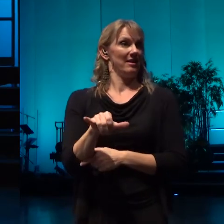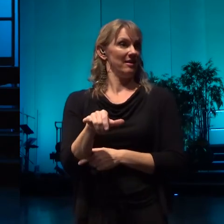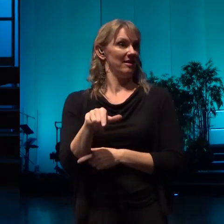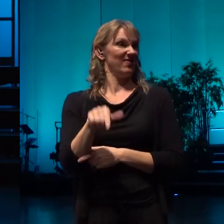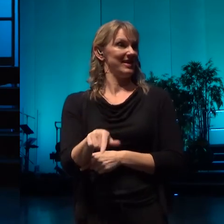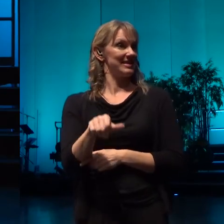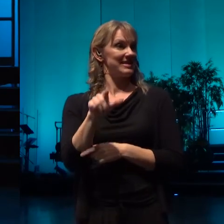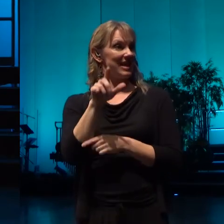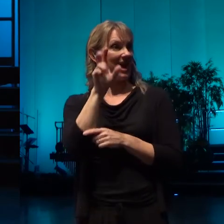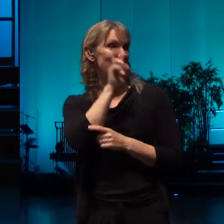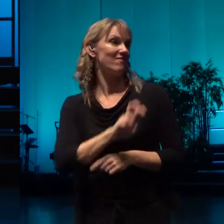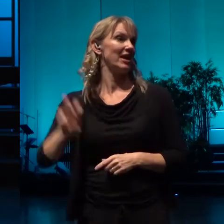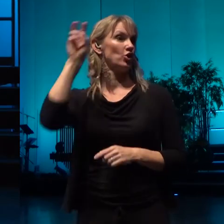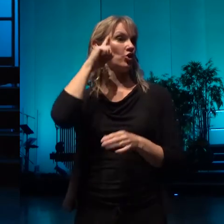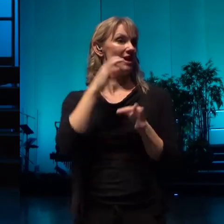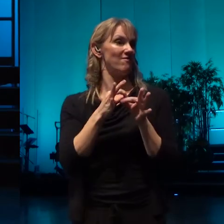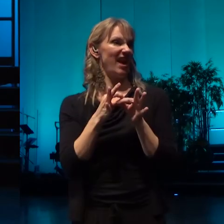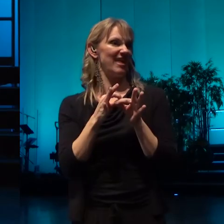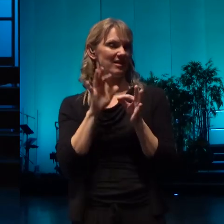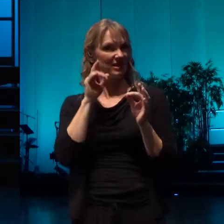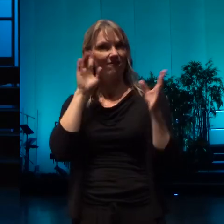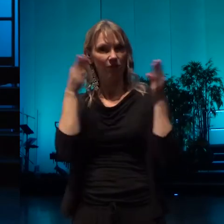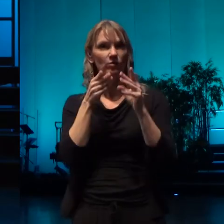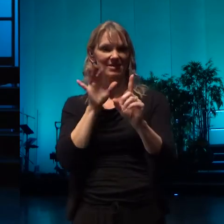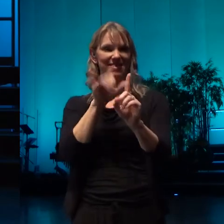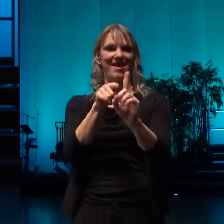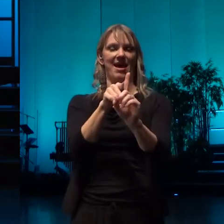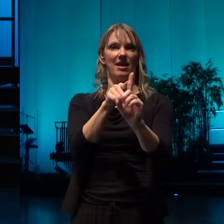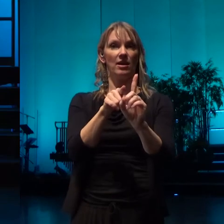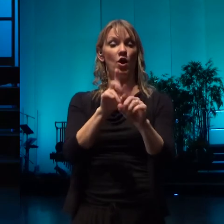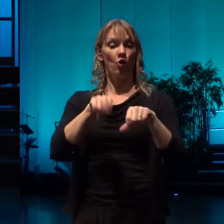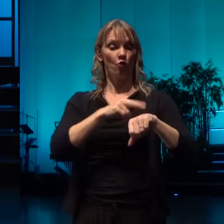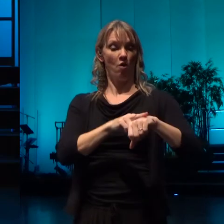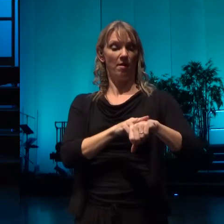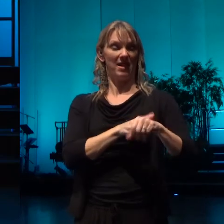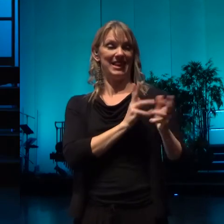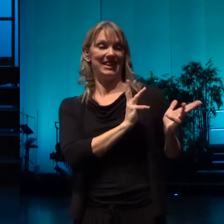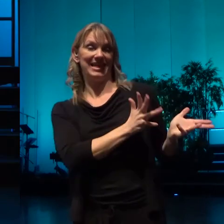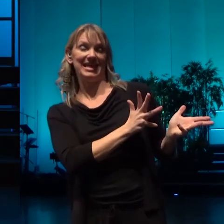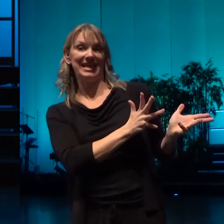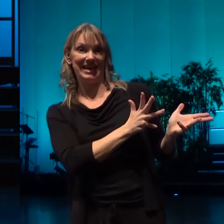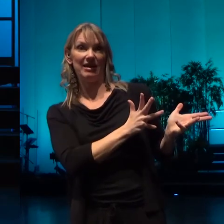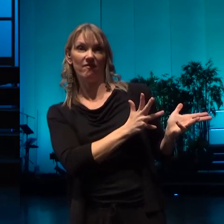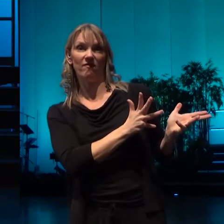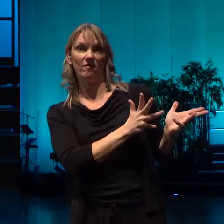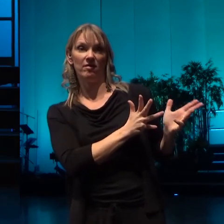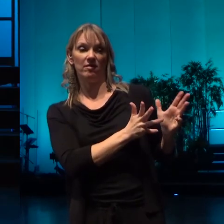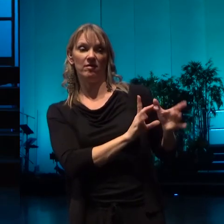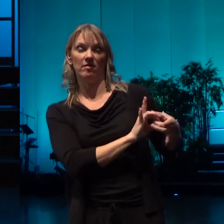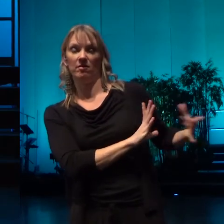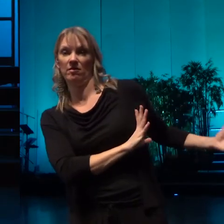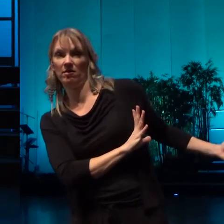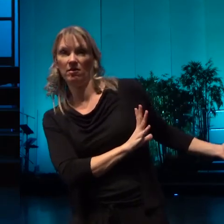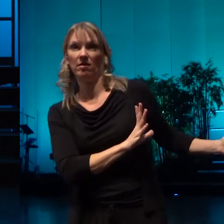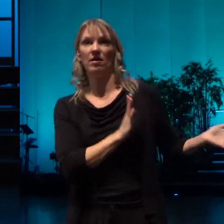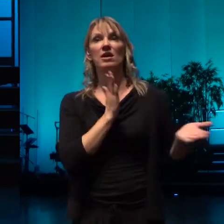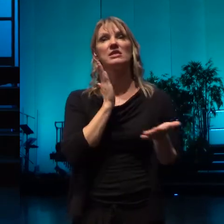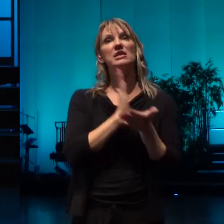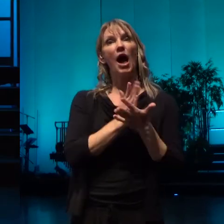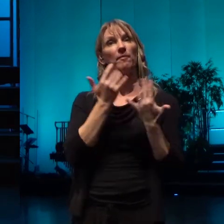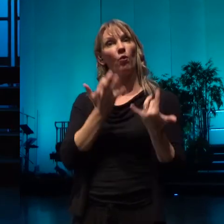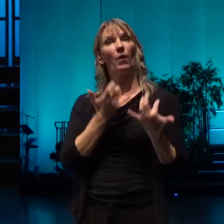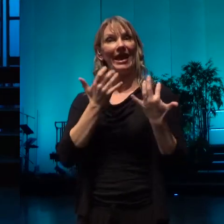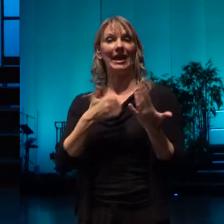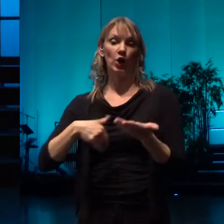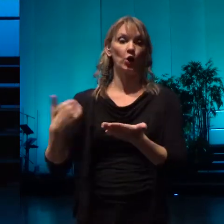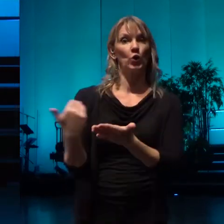is all about. It's about leaving normal behind, ceasing waiting for the new